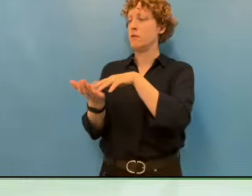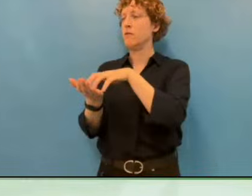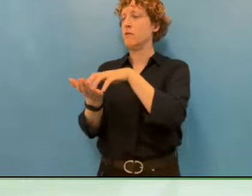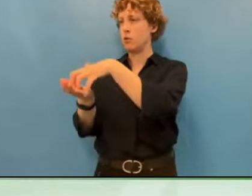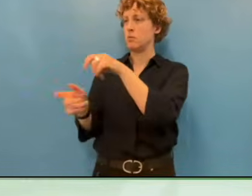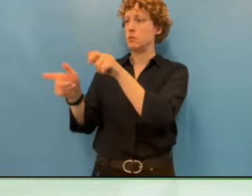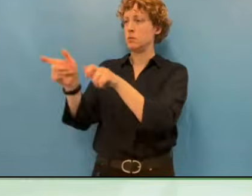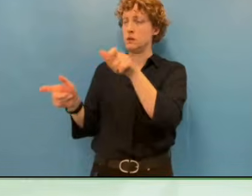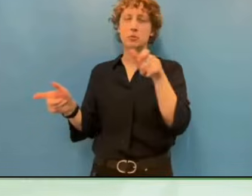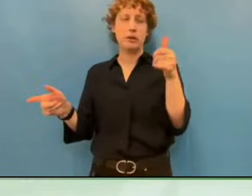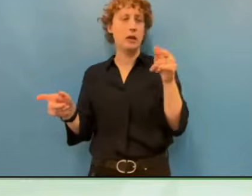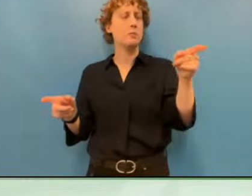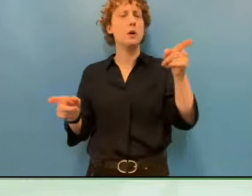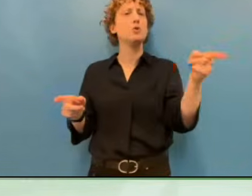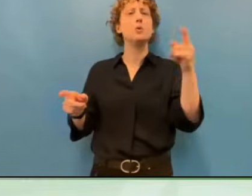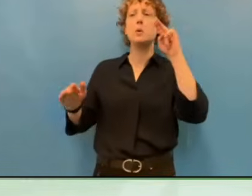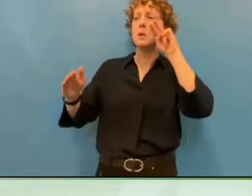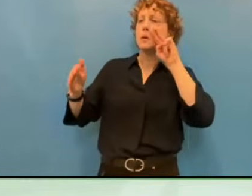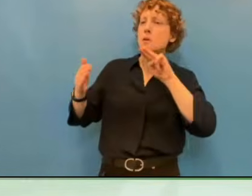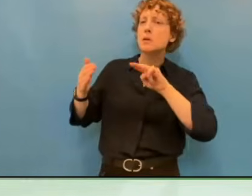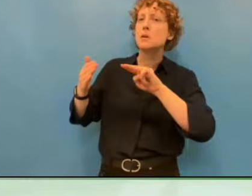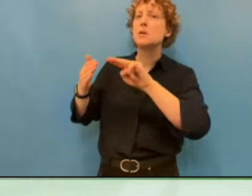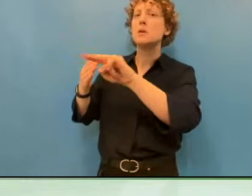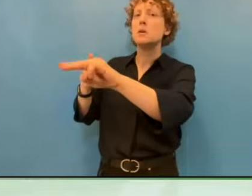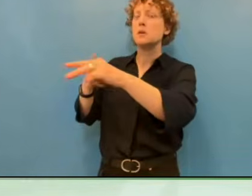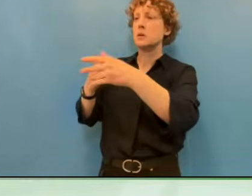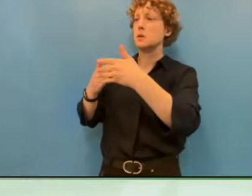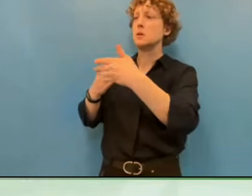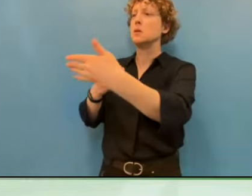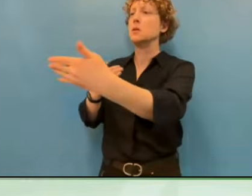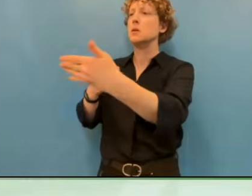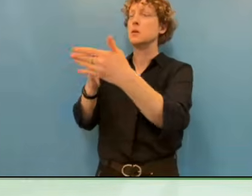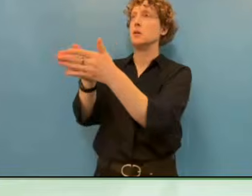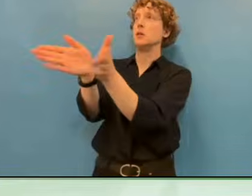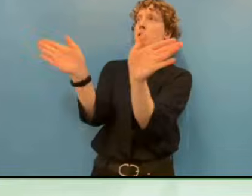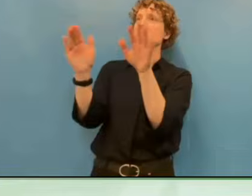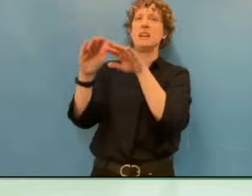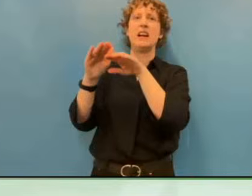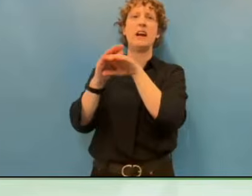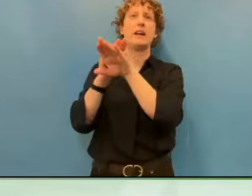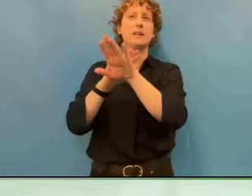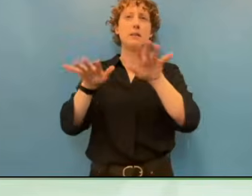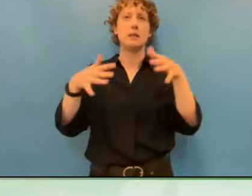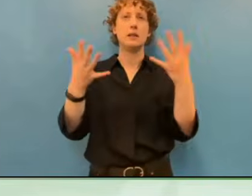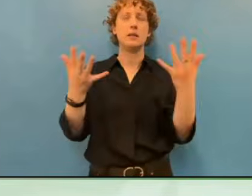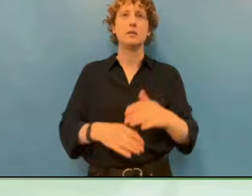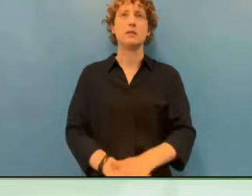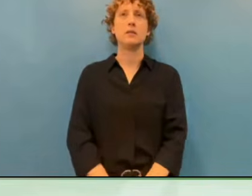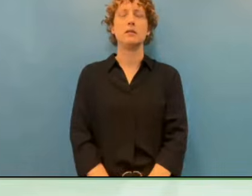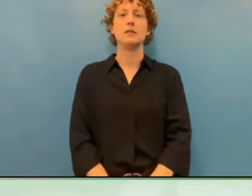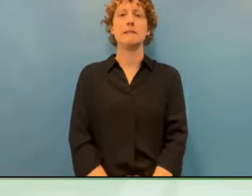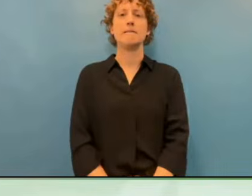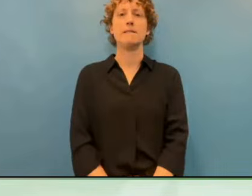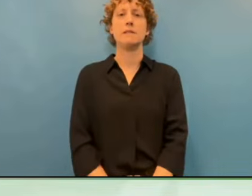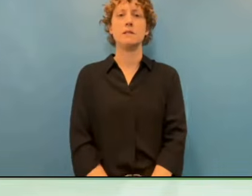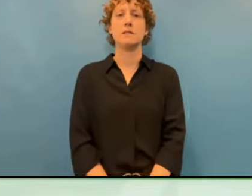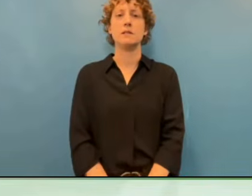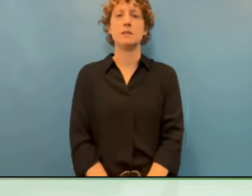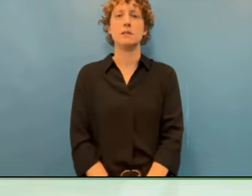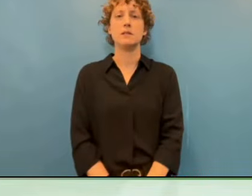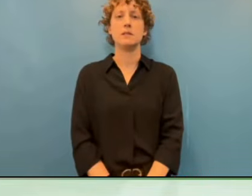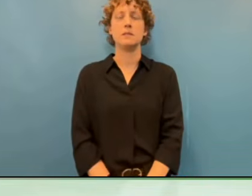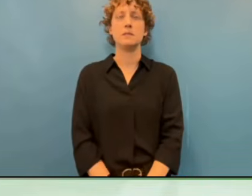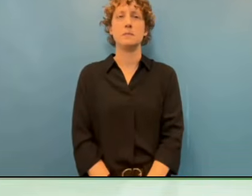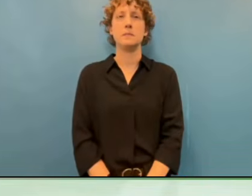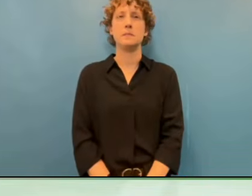it playing out actually in access across the board? Well, we started with the narrow definition,